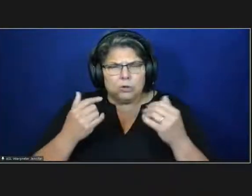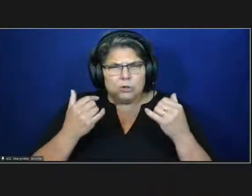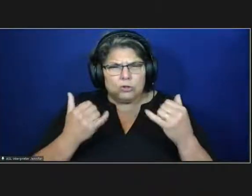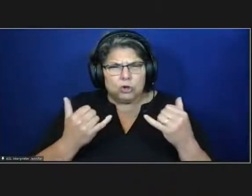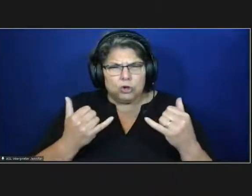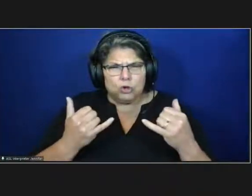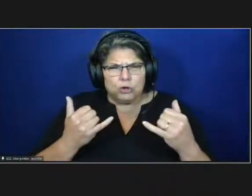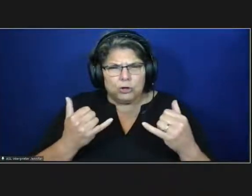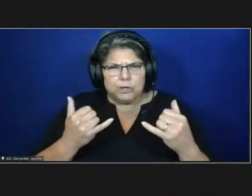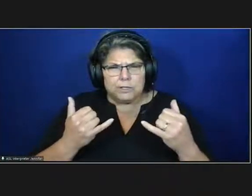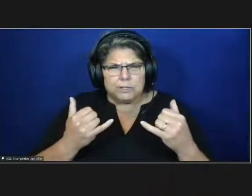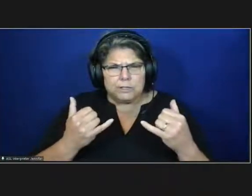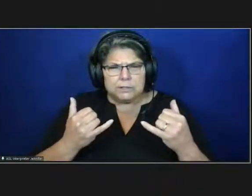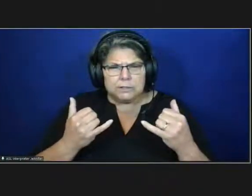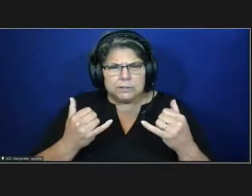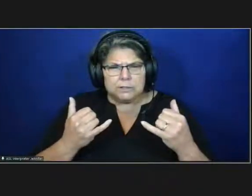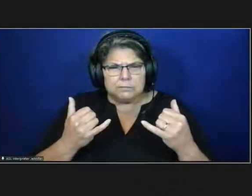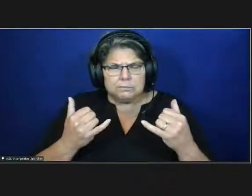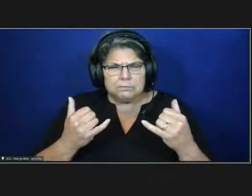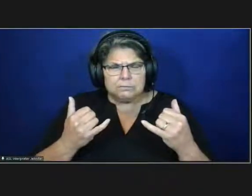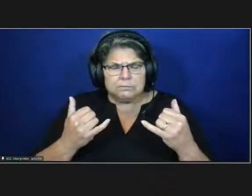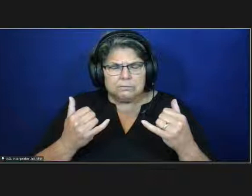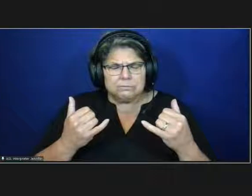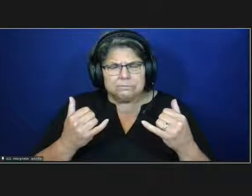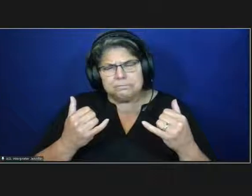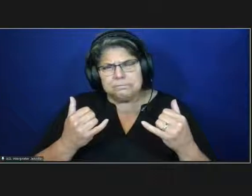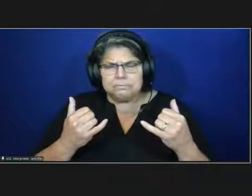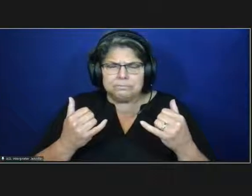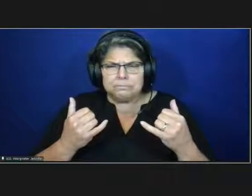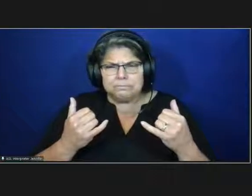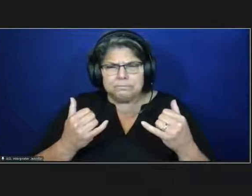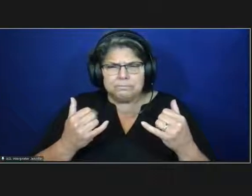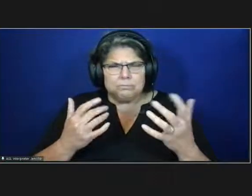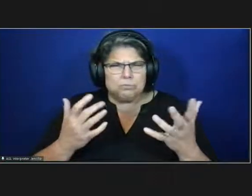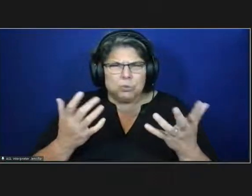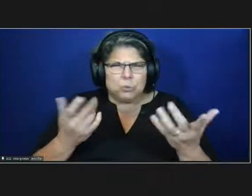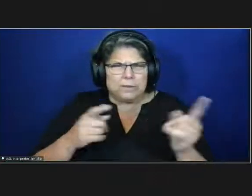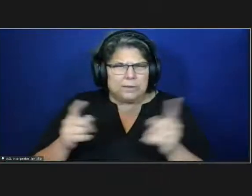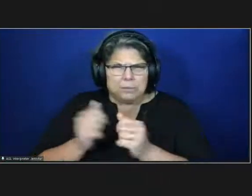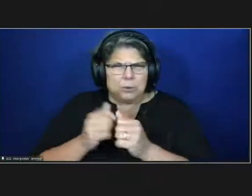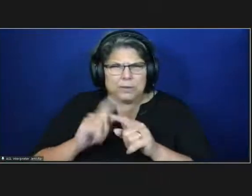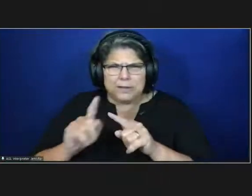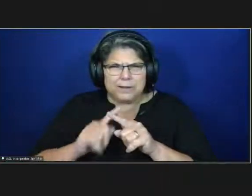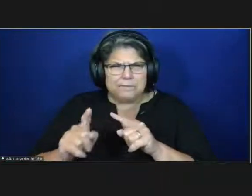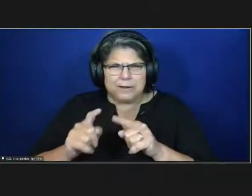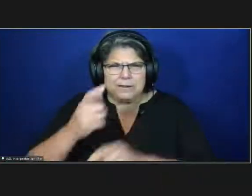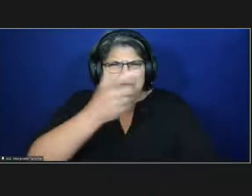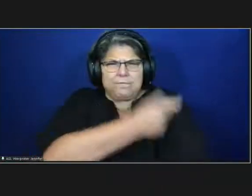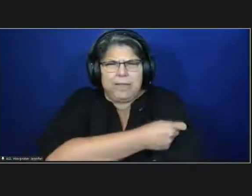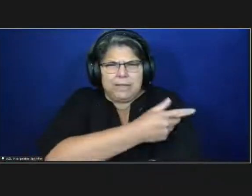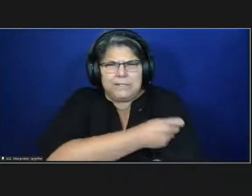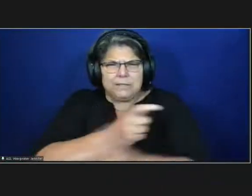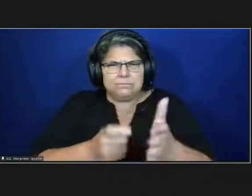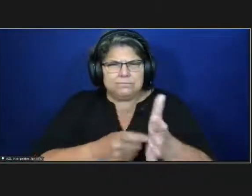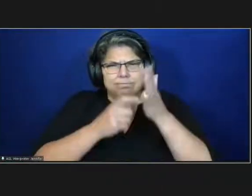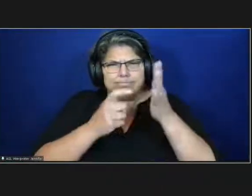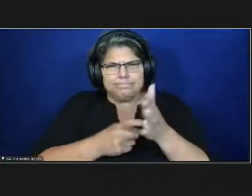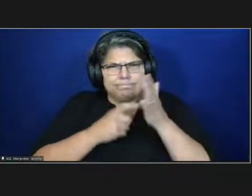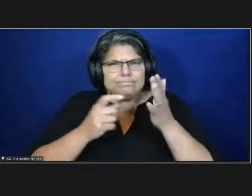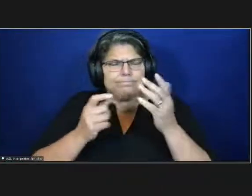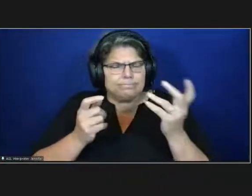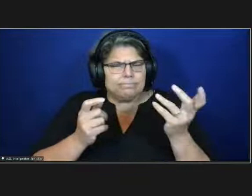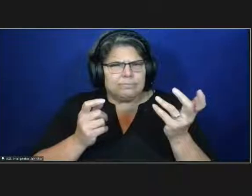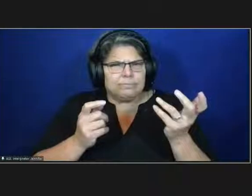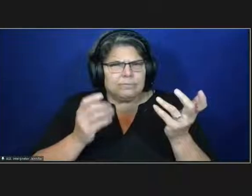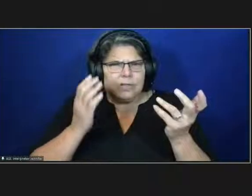state of the different vaccine mandates. I know this is a topic that has come up, a